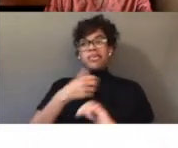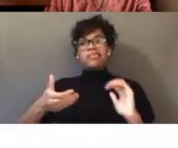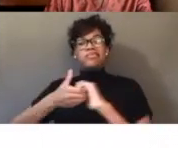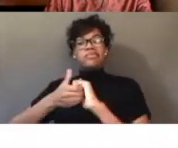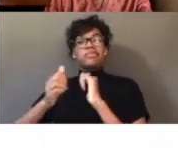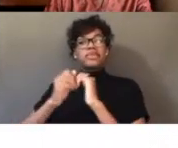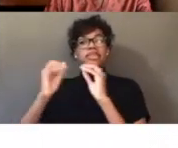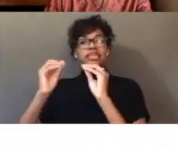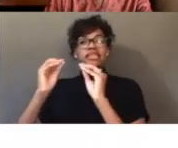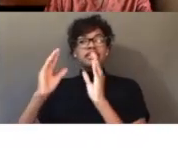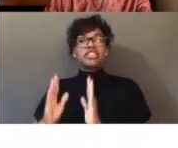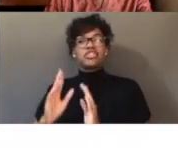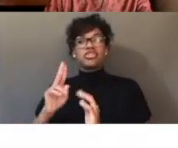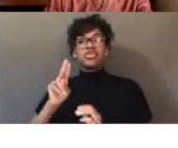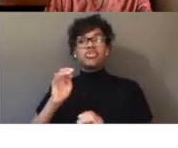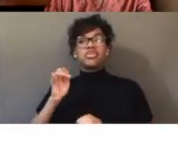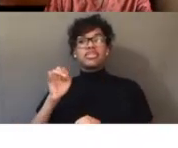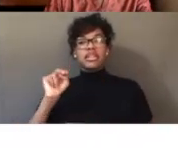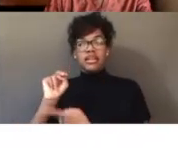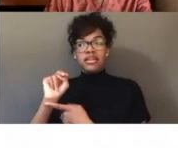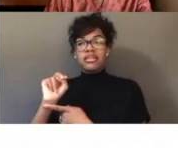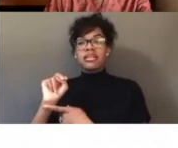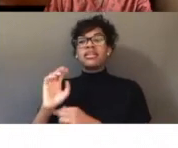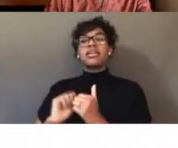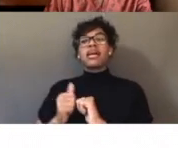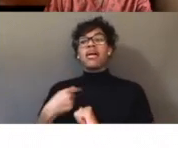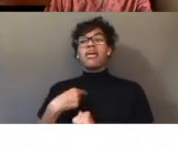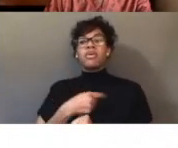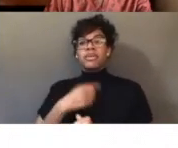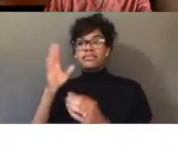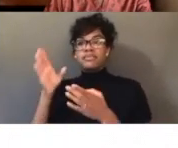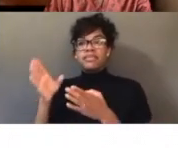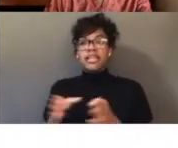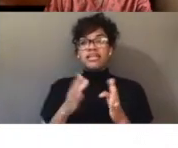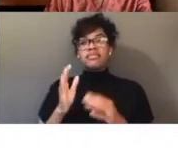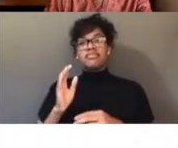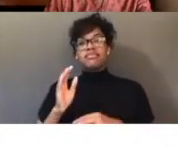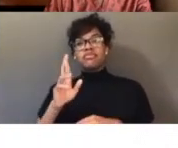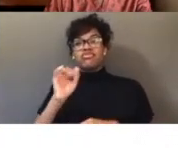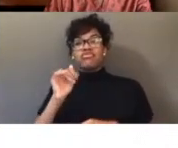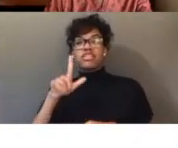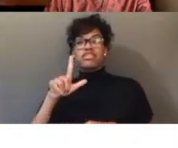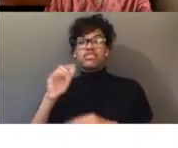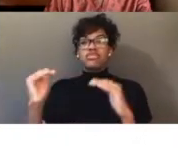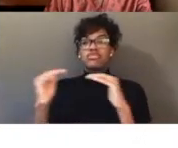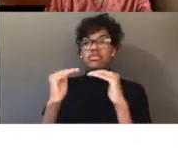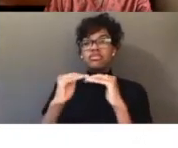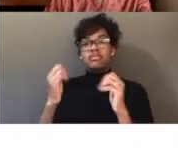in the process of organizing for racial justice. Thank you.